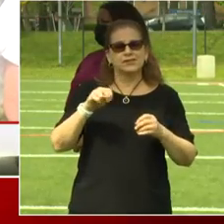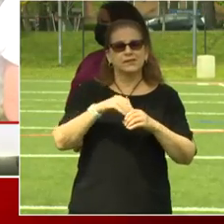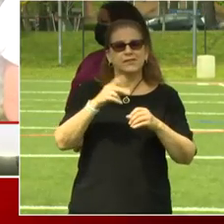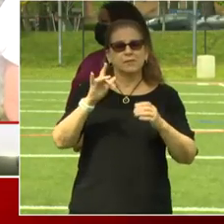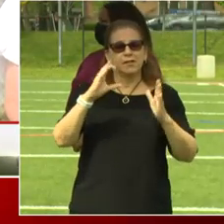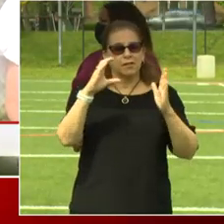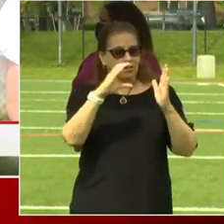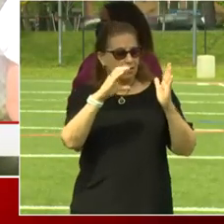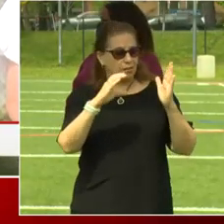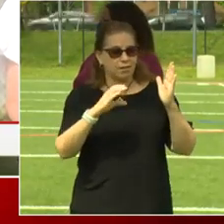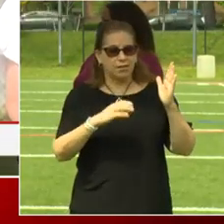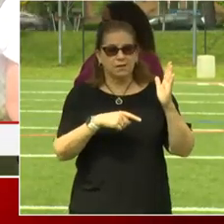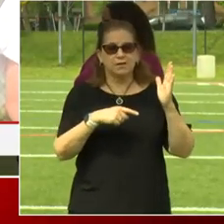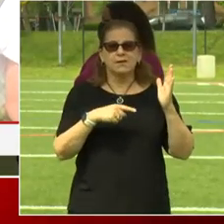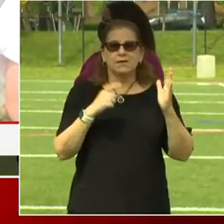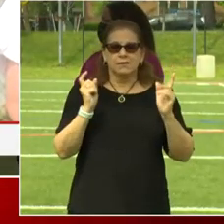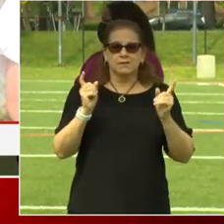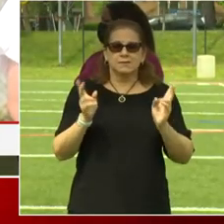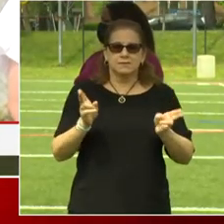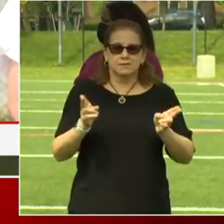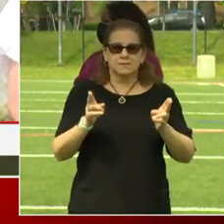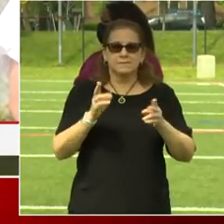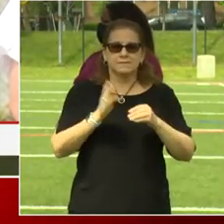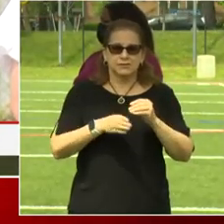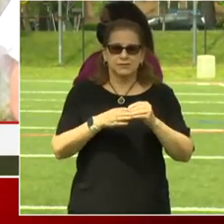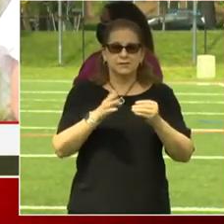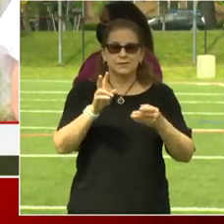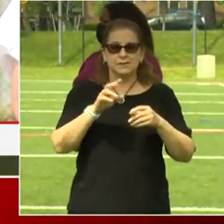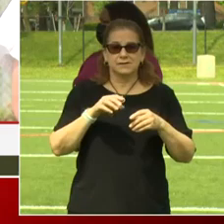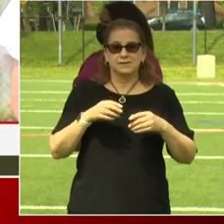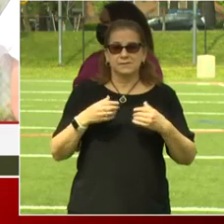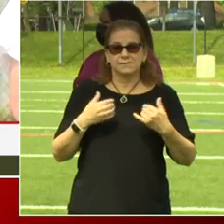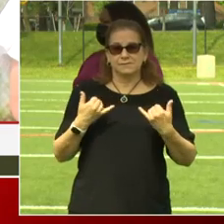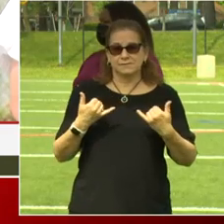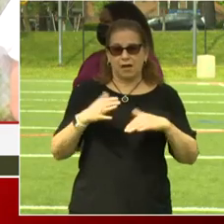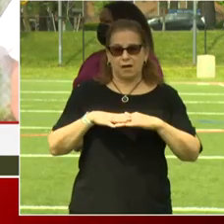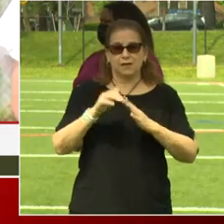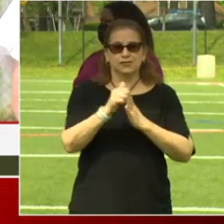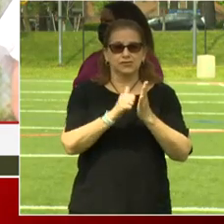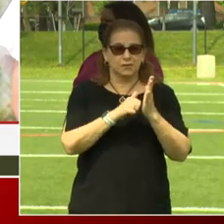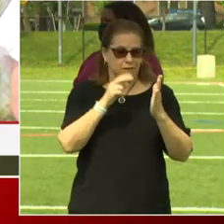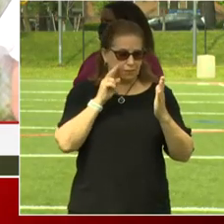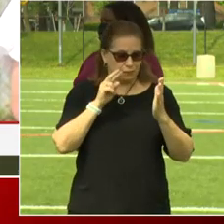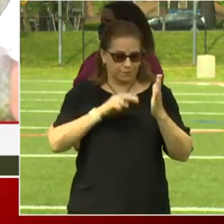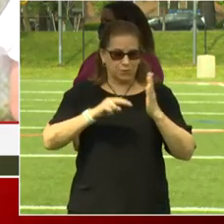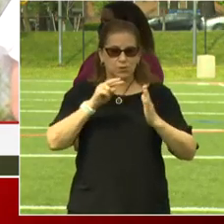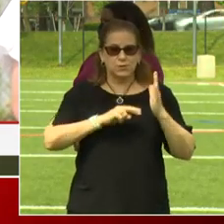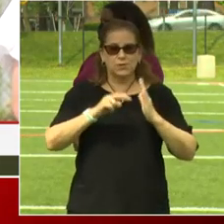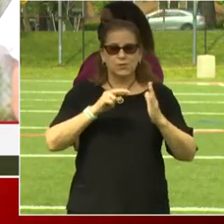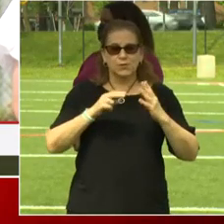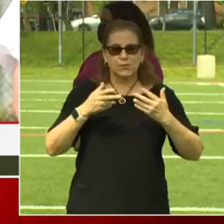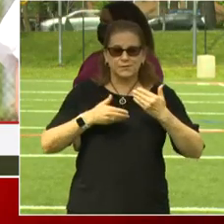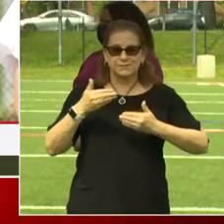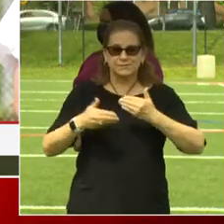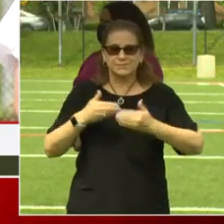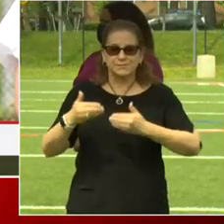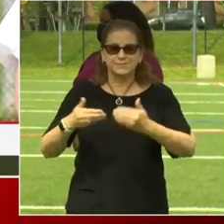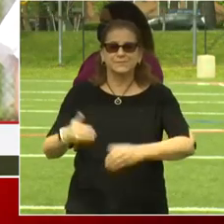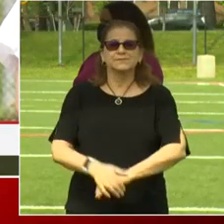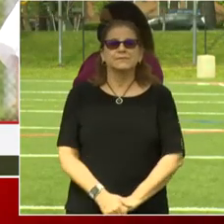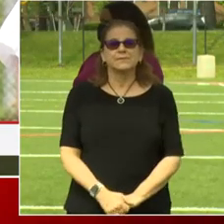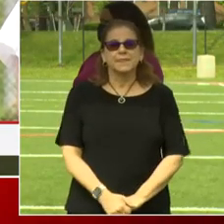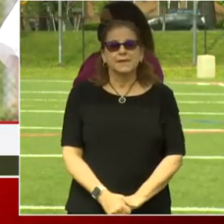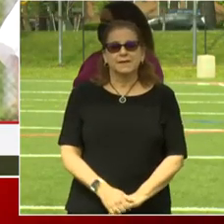that tomorrow. We'll be voting on it in 2 weeks. In any event, that is on the agenda. There also is an